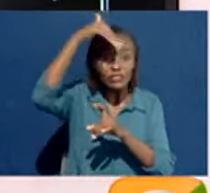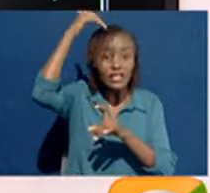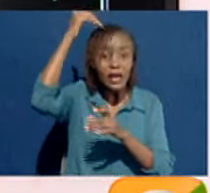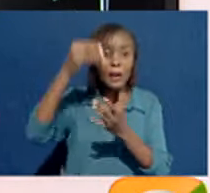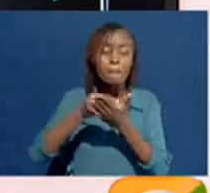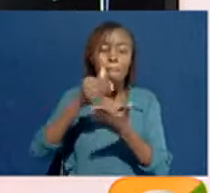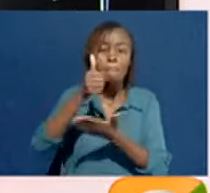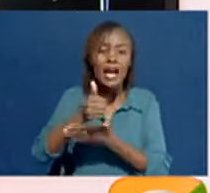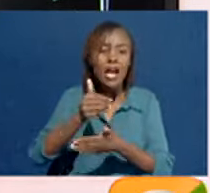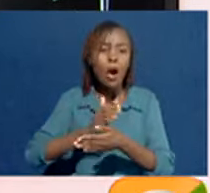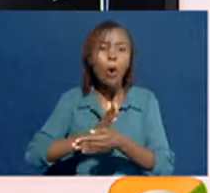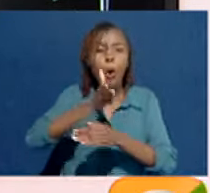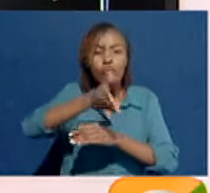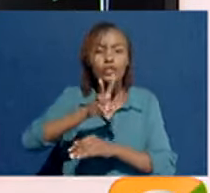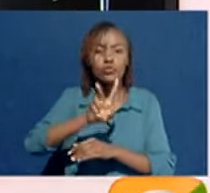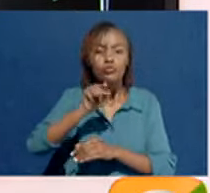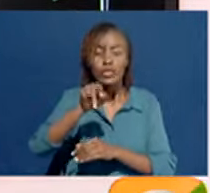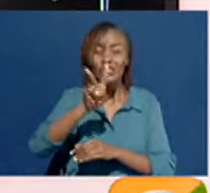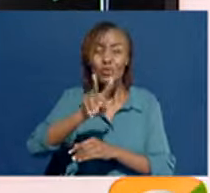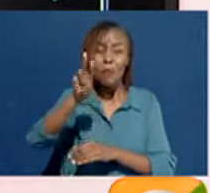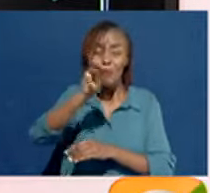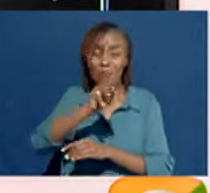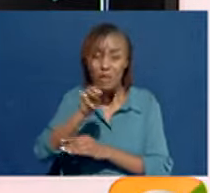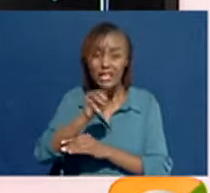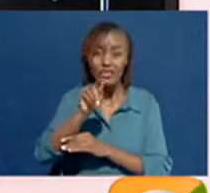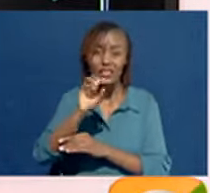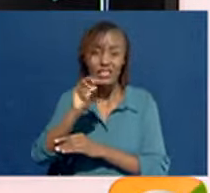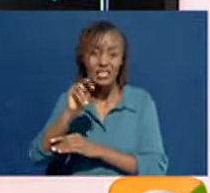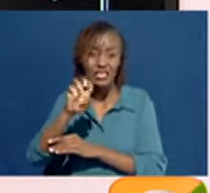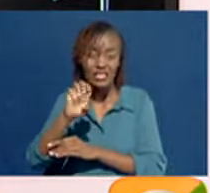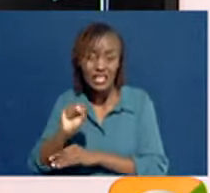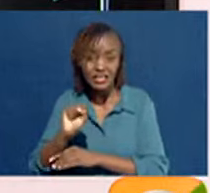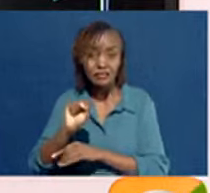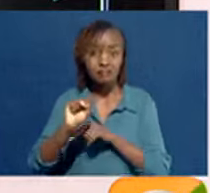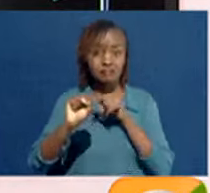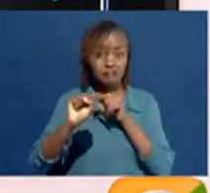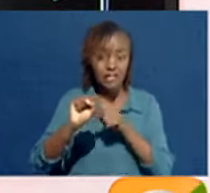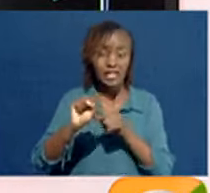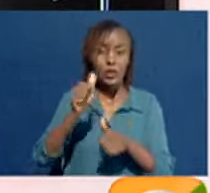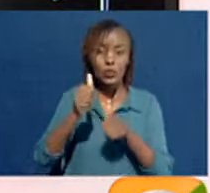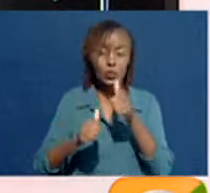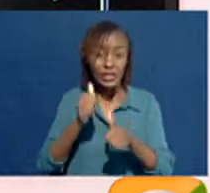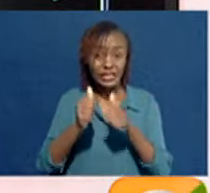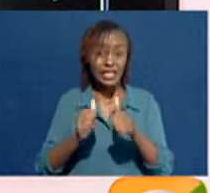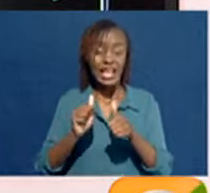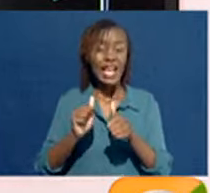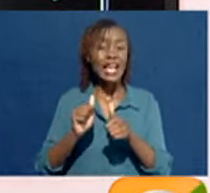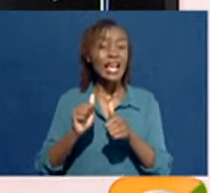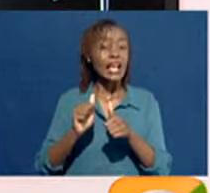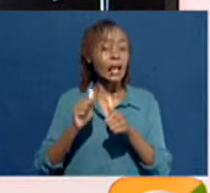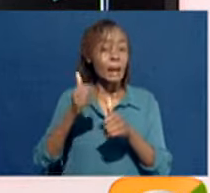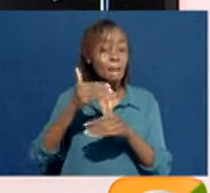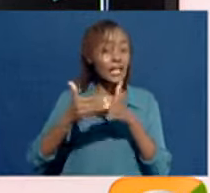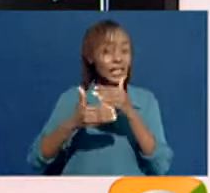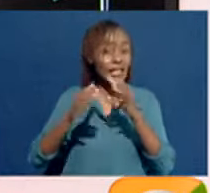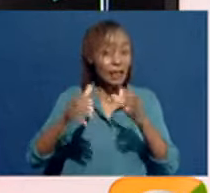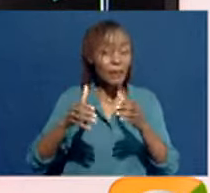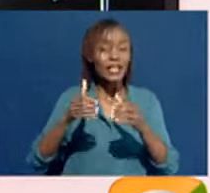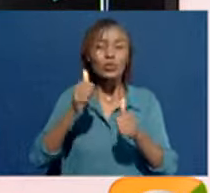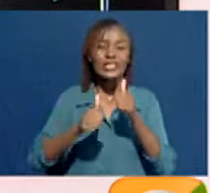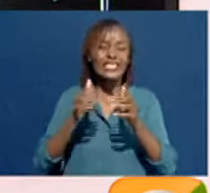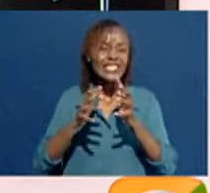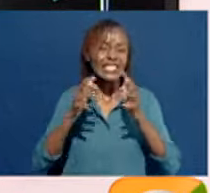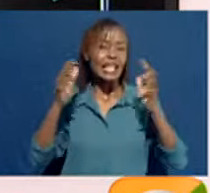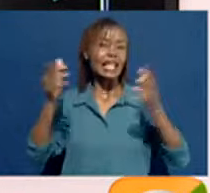million tons of carbon credits in a Kenyan auction that was billed as the world's largest sale of its